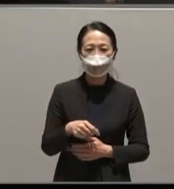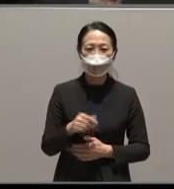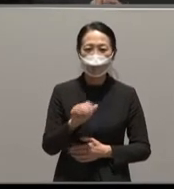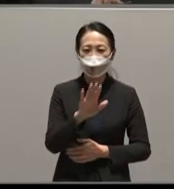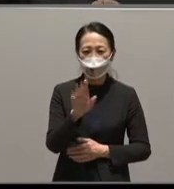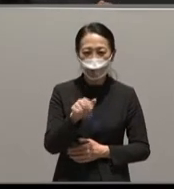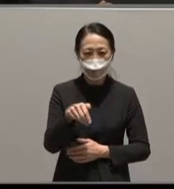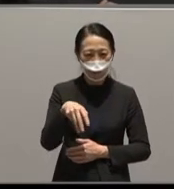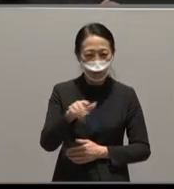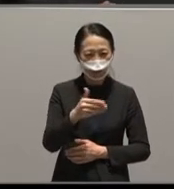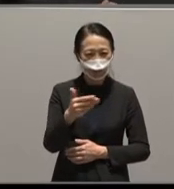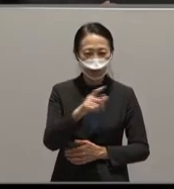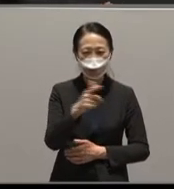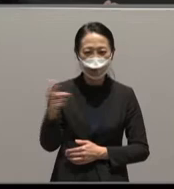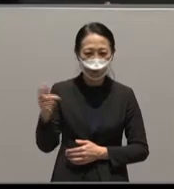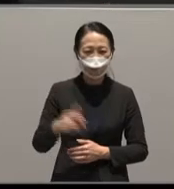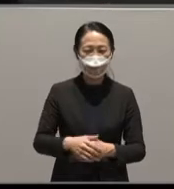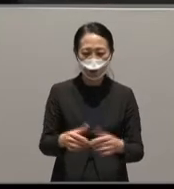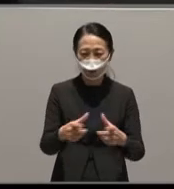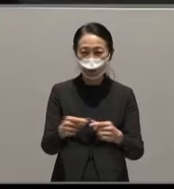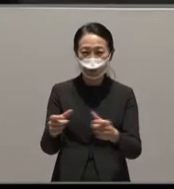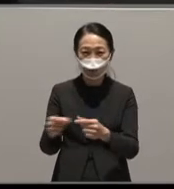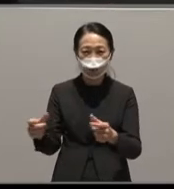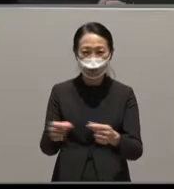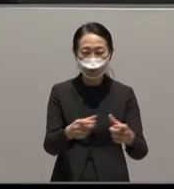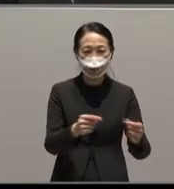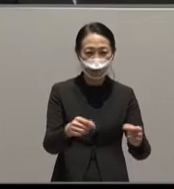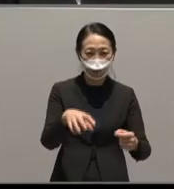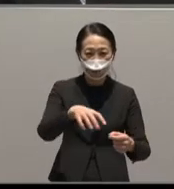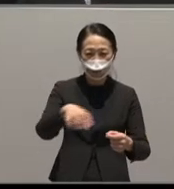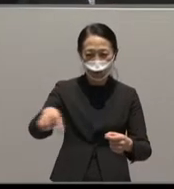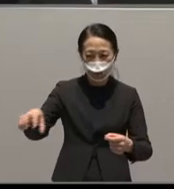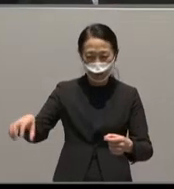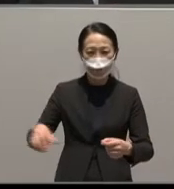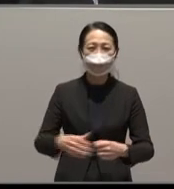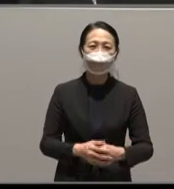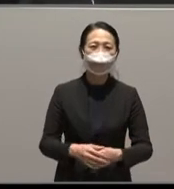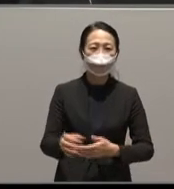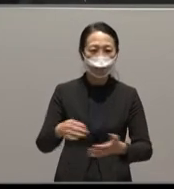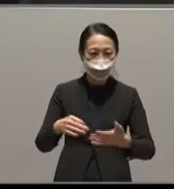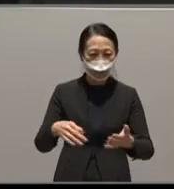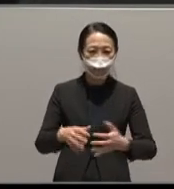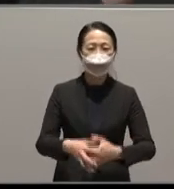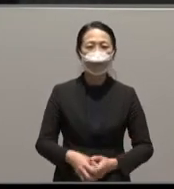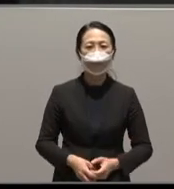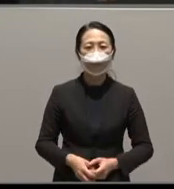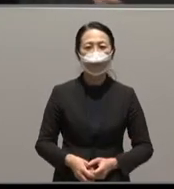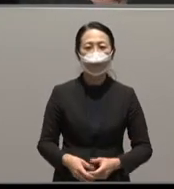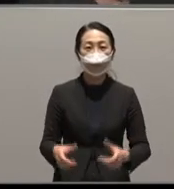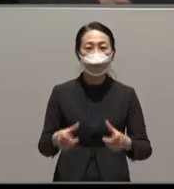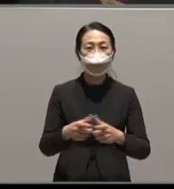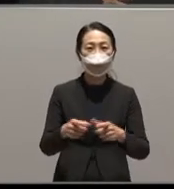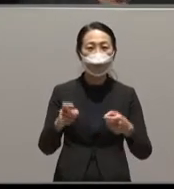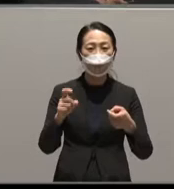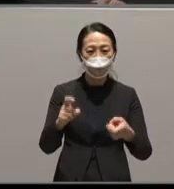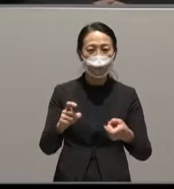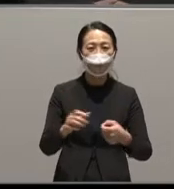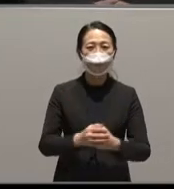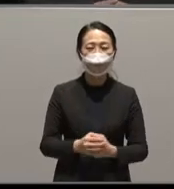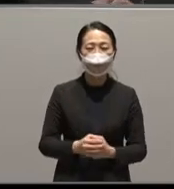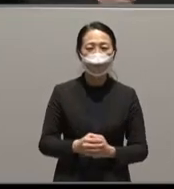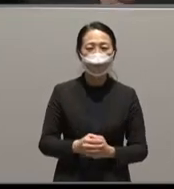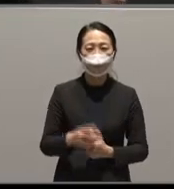Lithuania, Japanese, Chinese simplified, Denmark, Chinese classic and